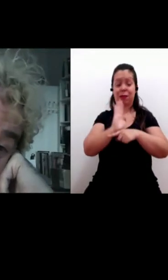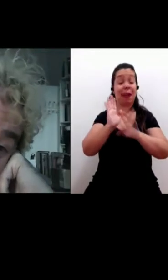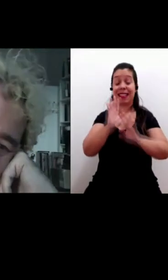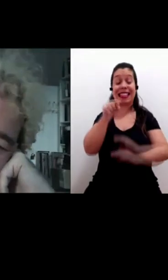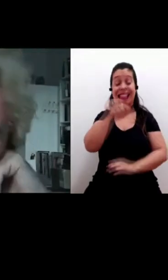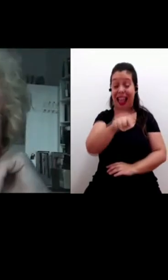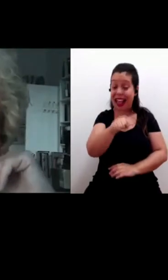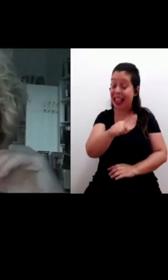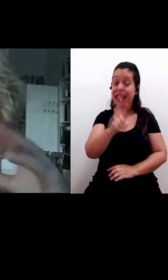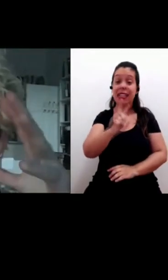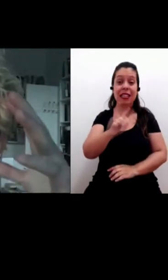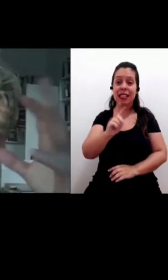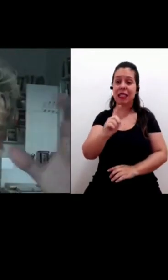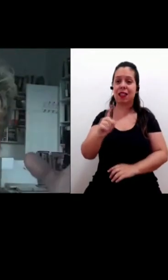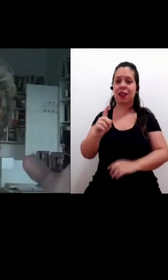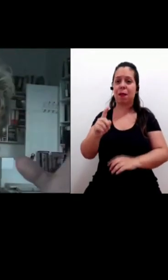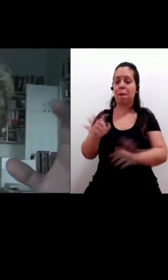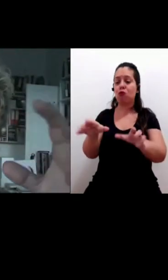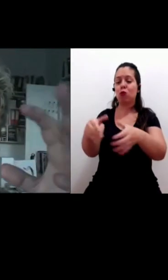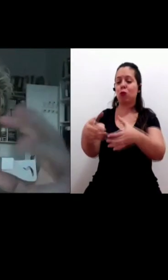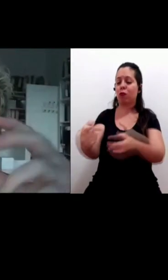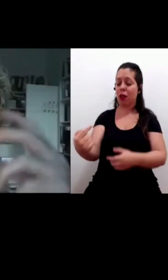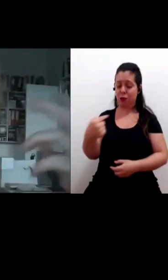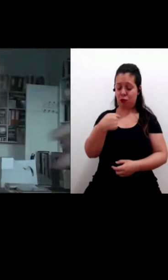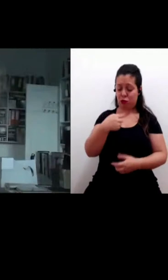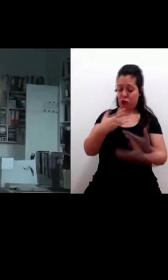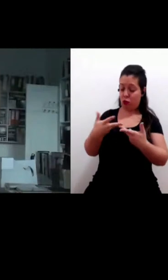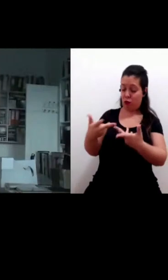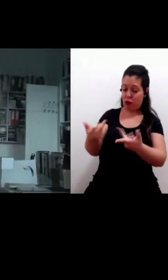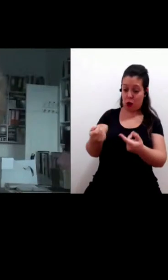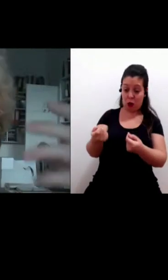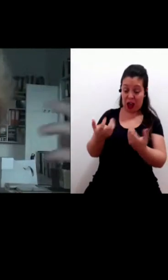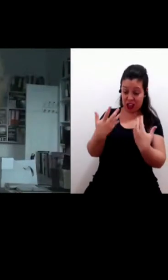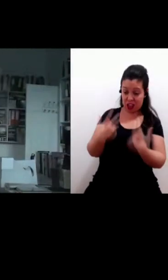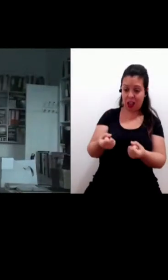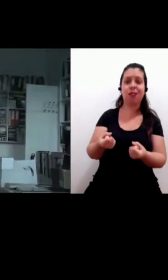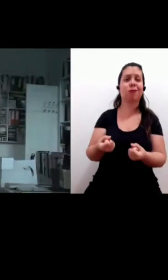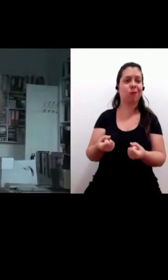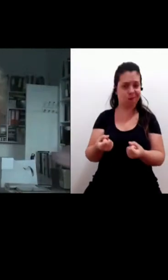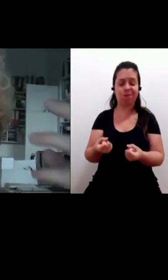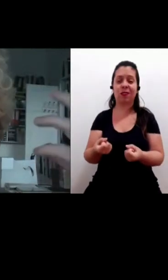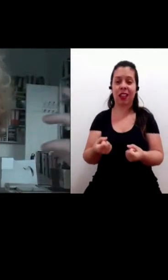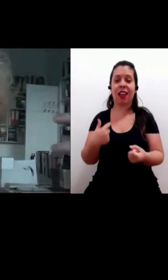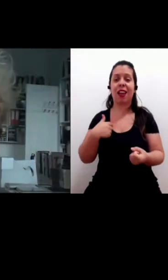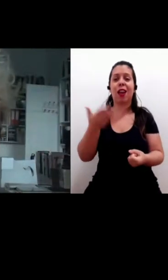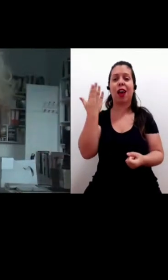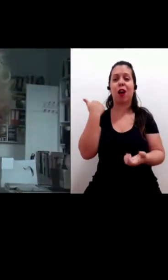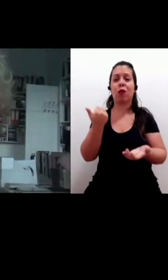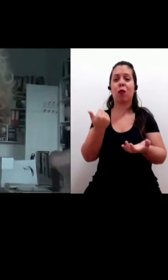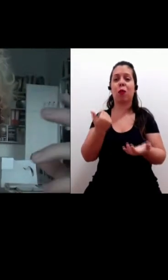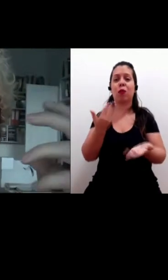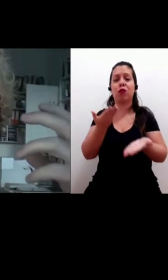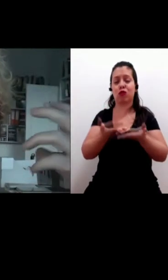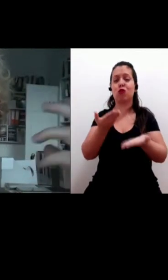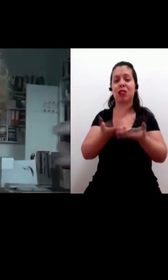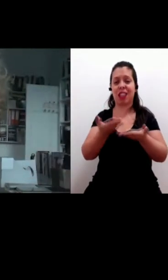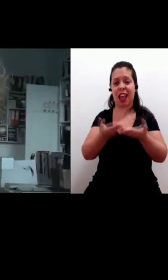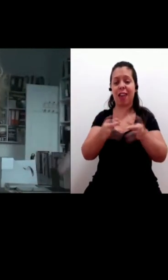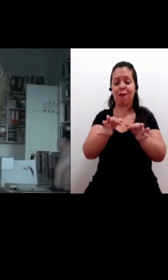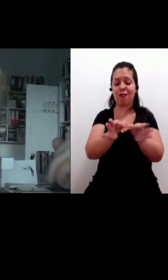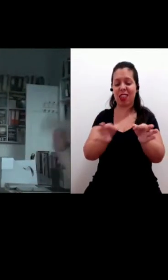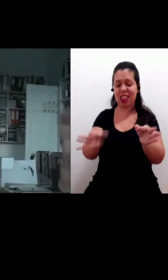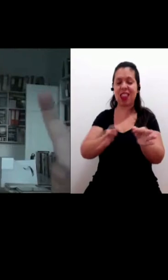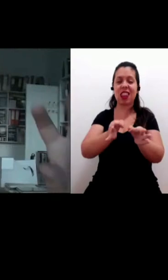"Would I do this?" And I was delighted to. I had studied physics. That was my background, science. Oh. And